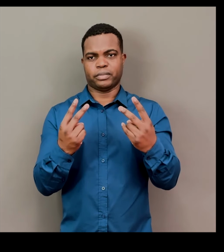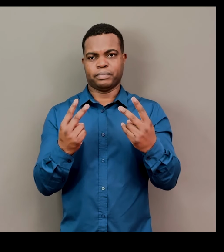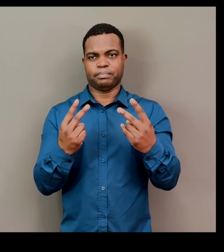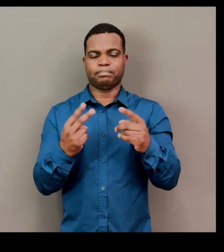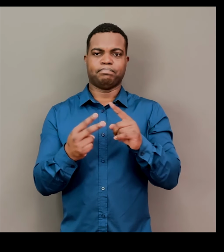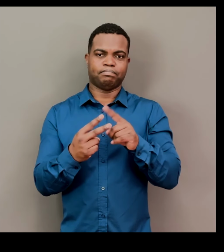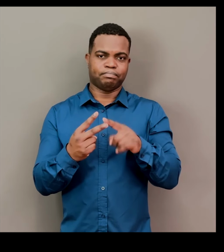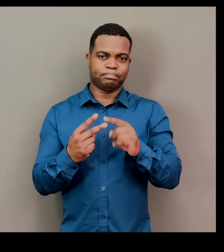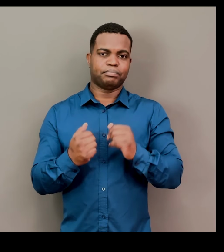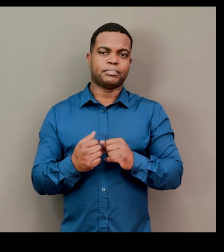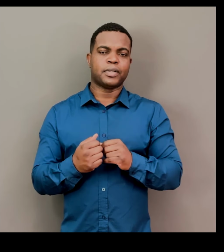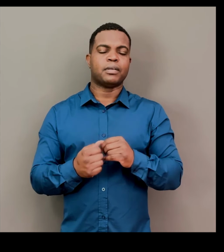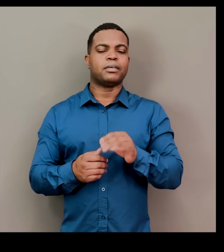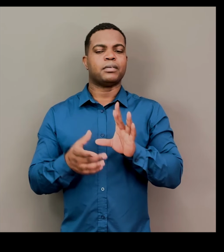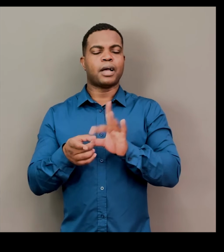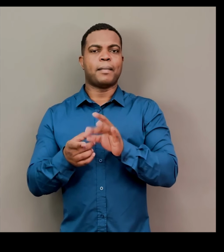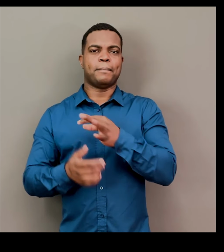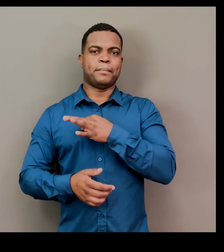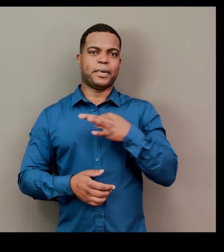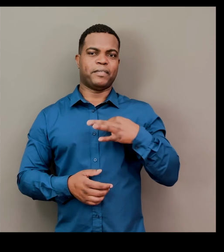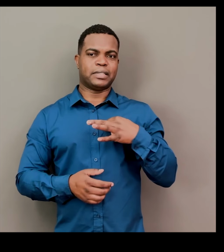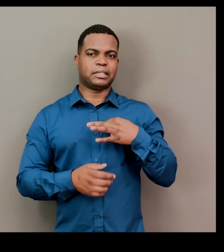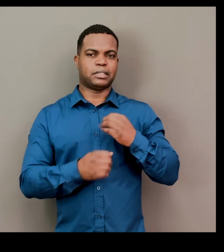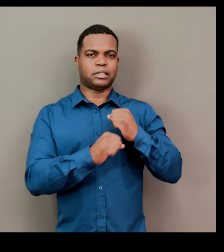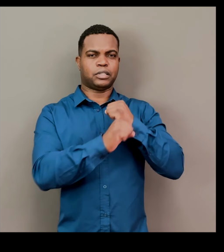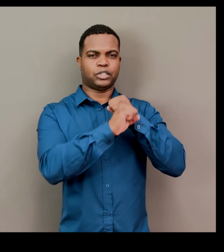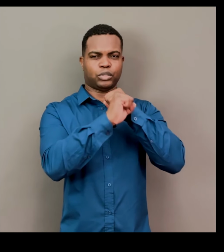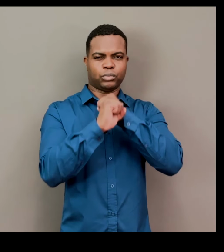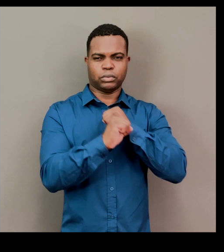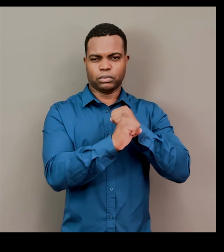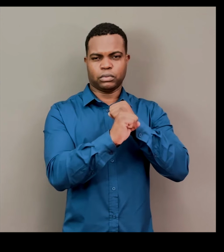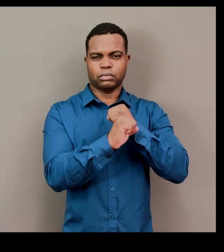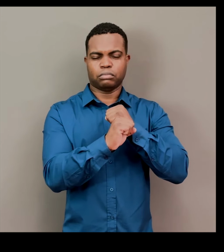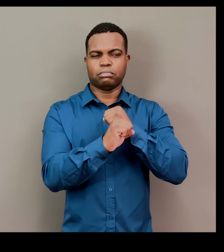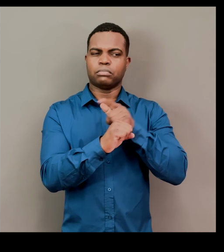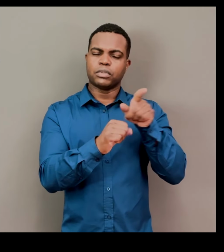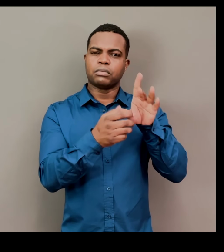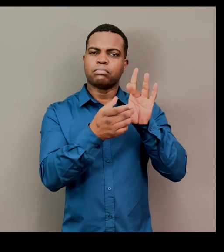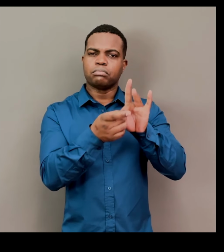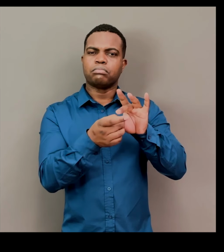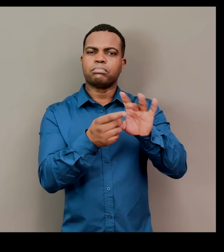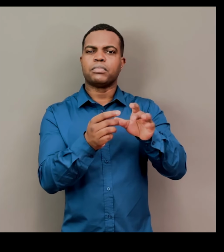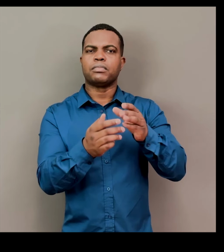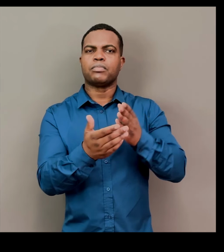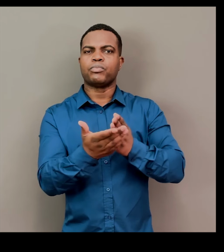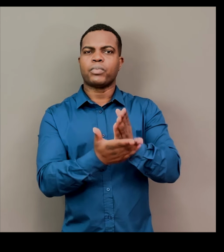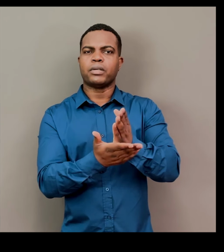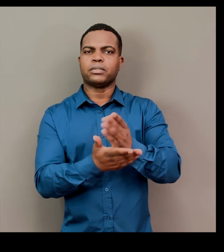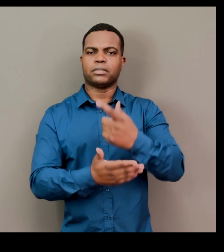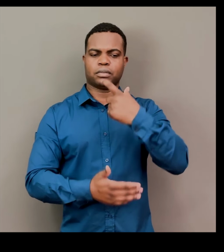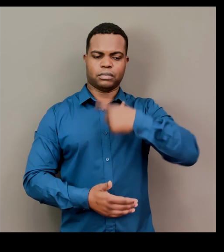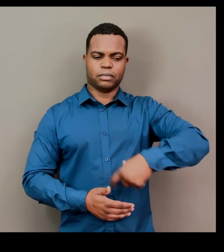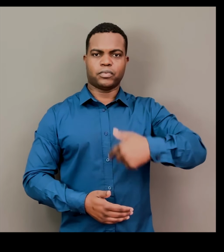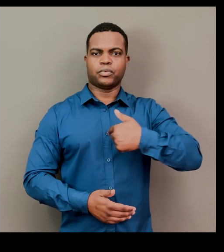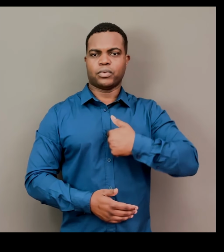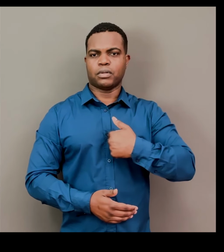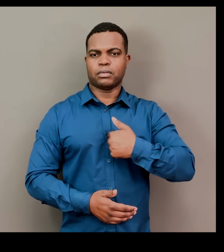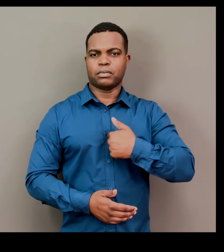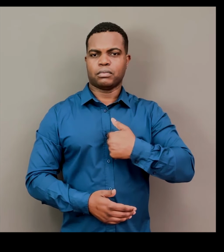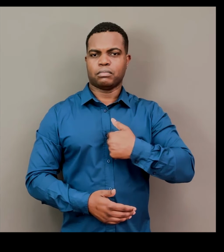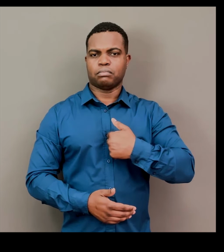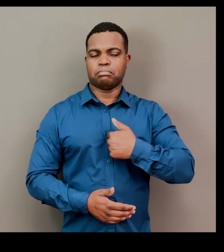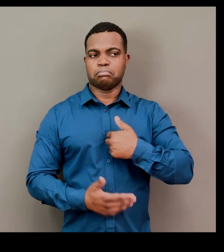between privacy and security and the rights of individuals to control their own data.